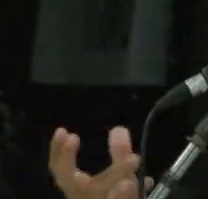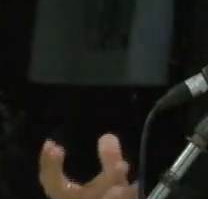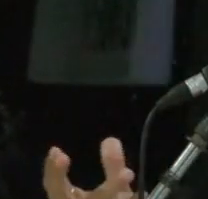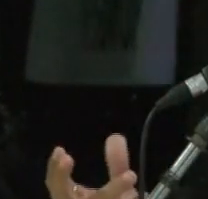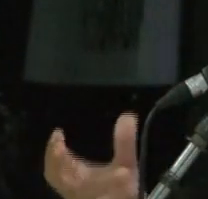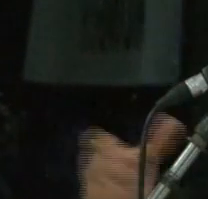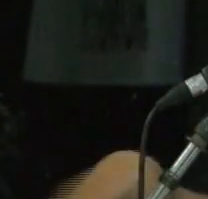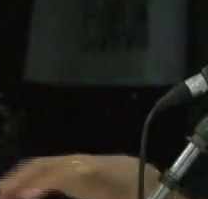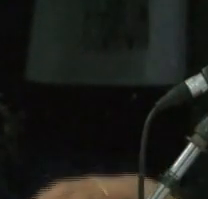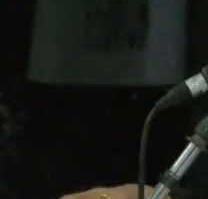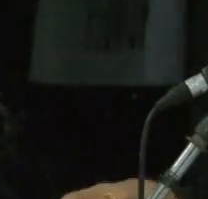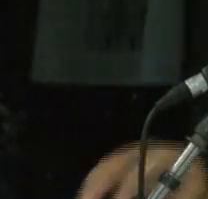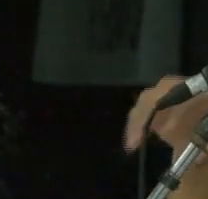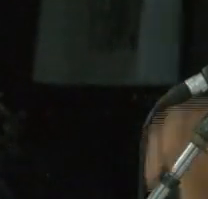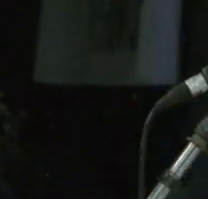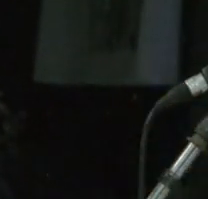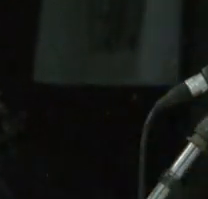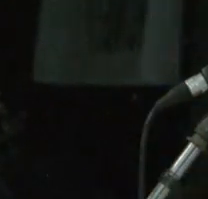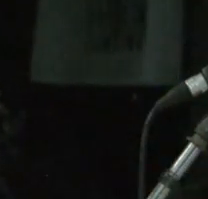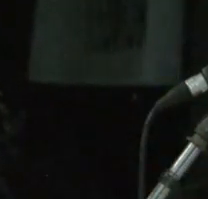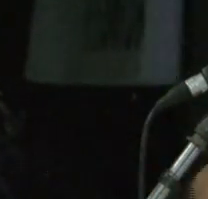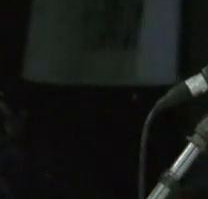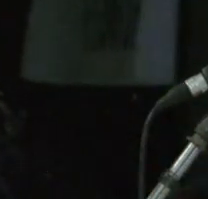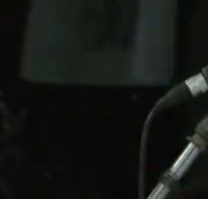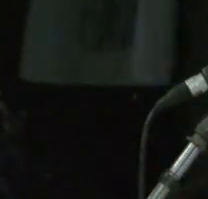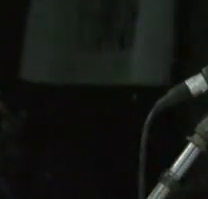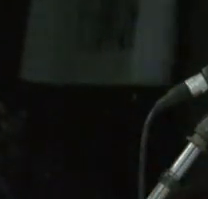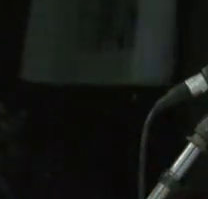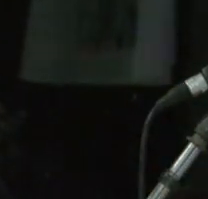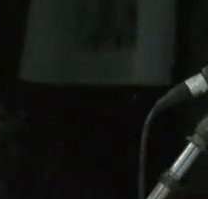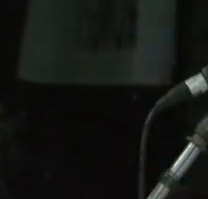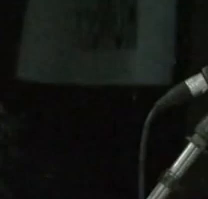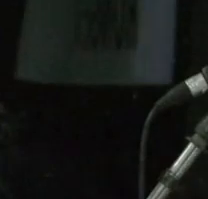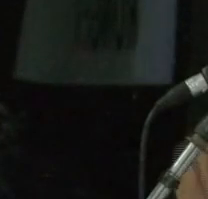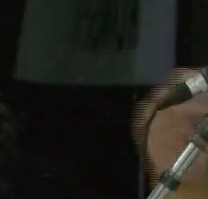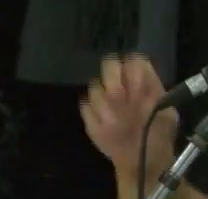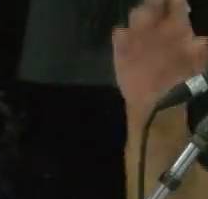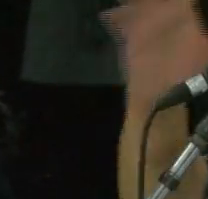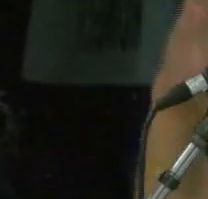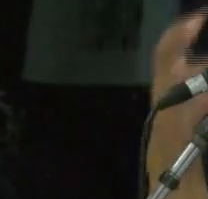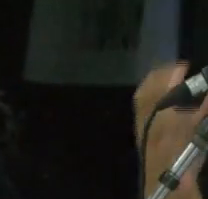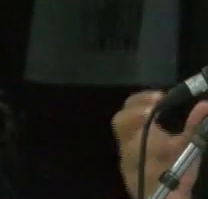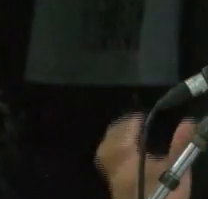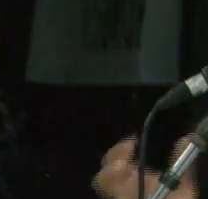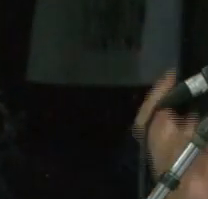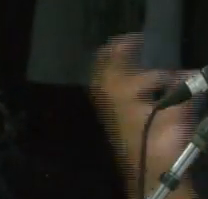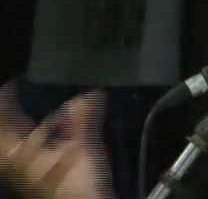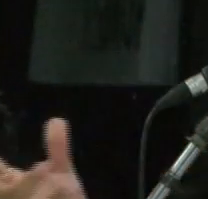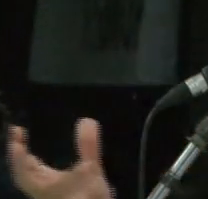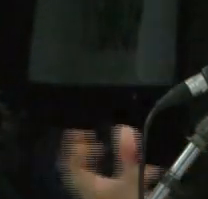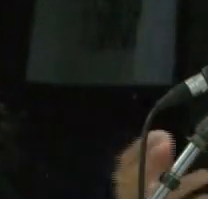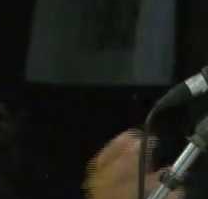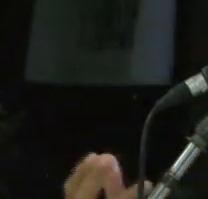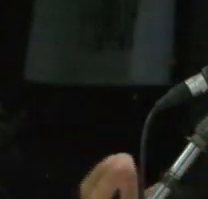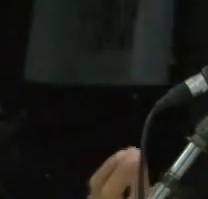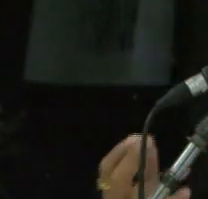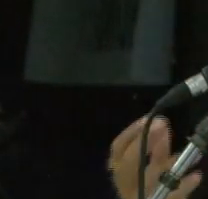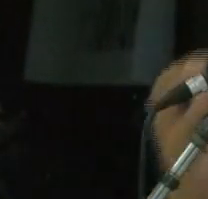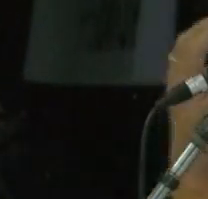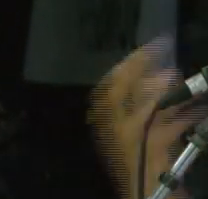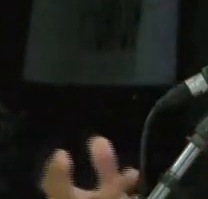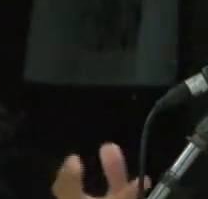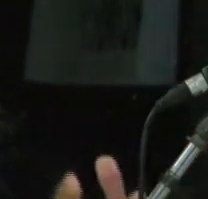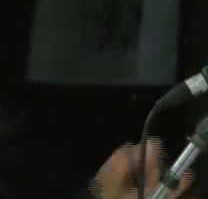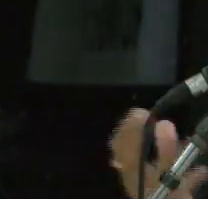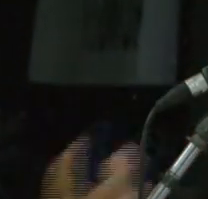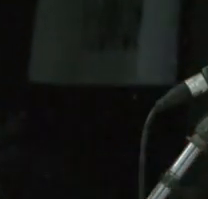these competitions within Suva, Nabua, Rewa, Balut, all over, and then they will compete